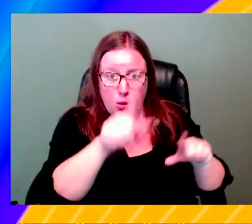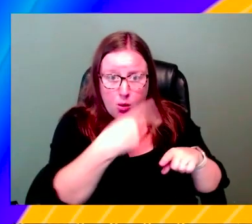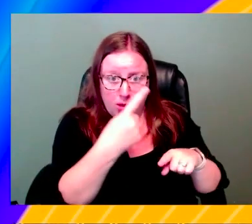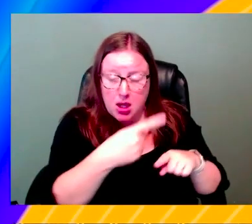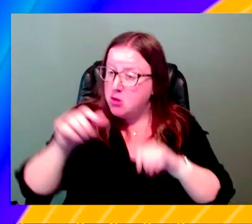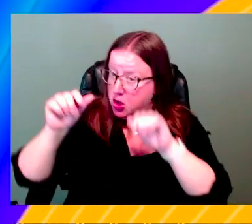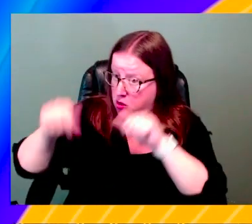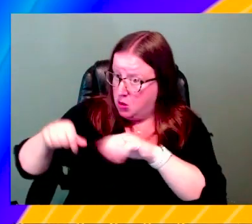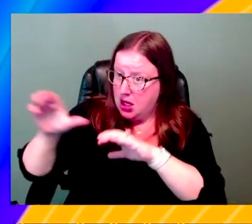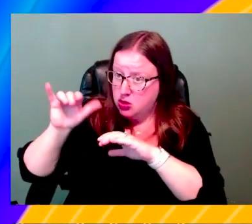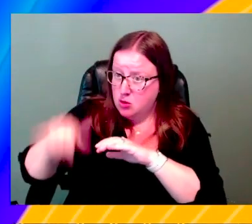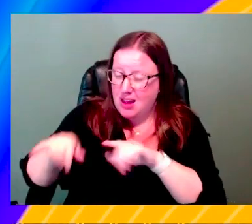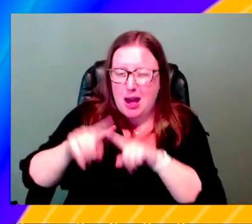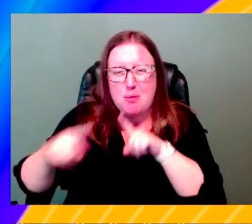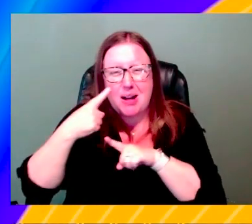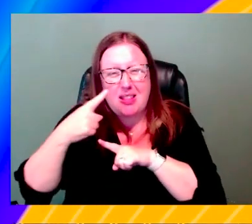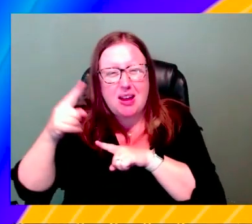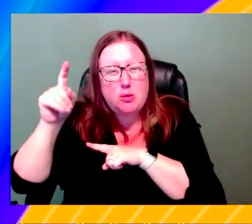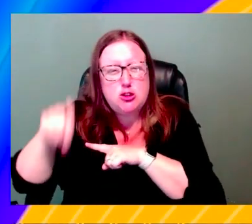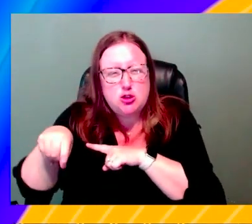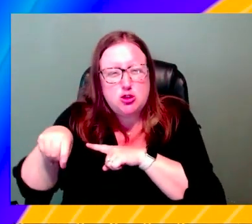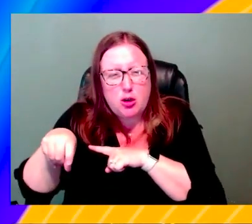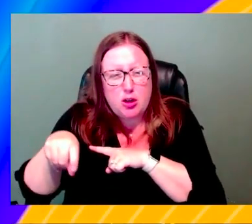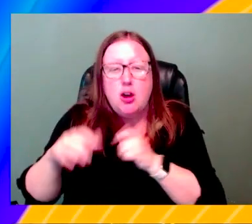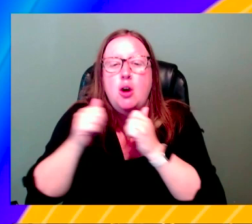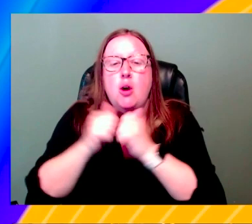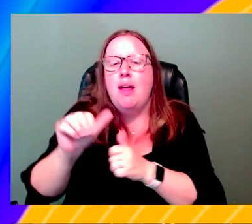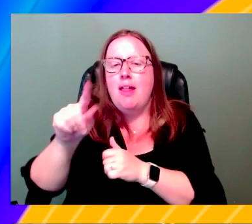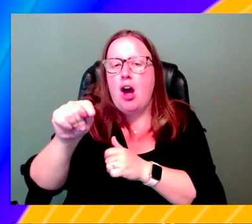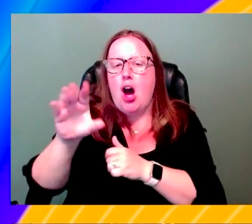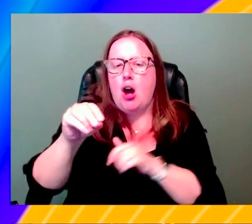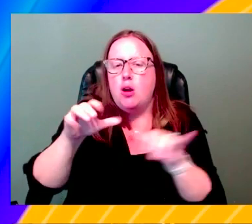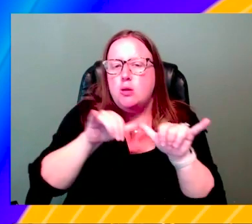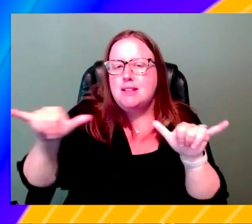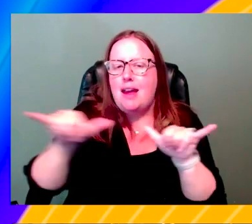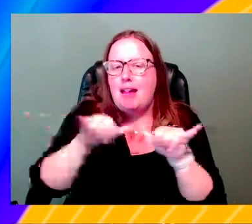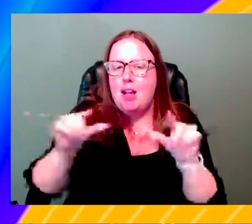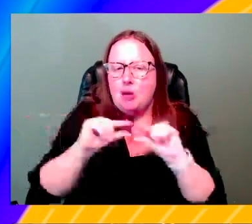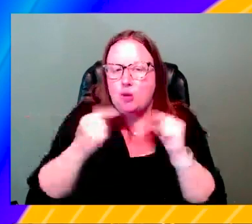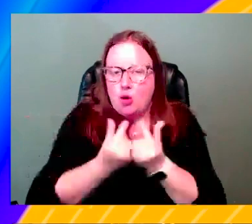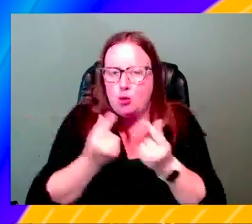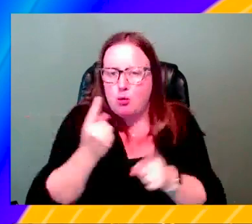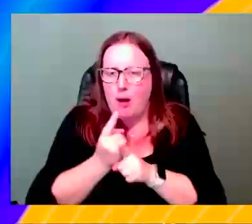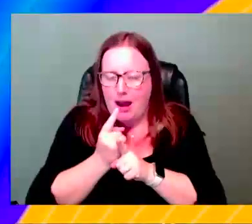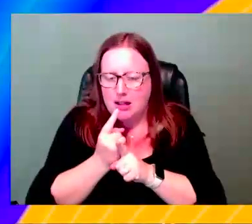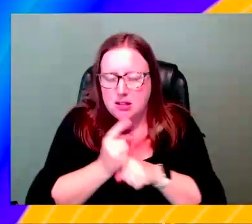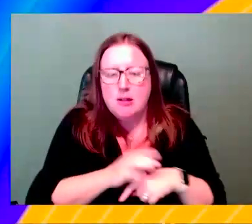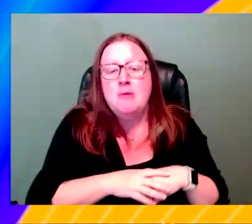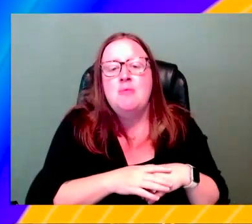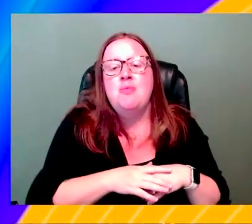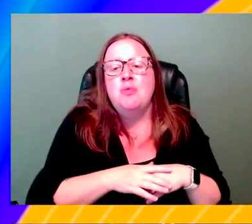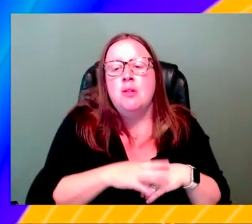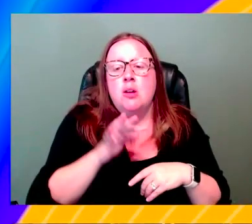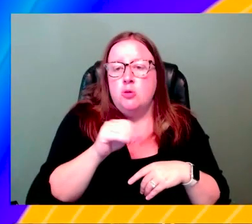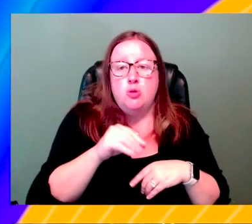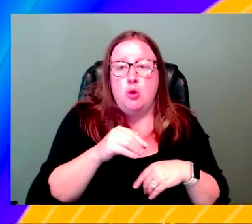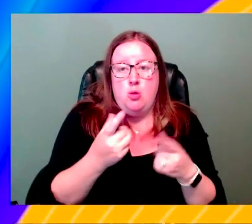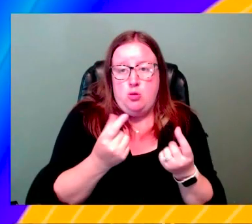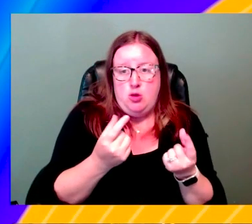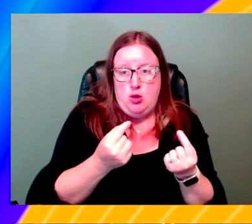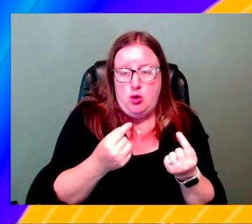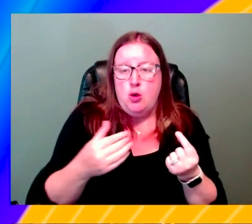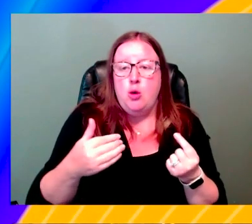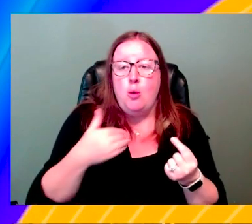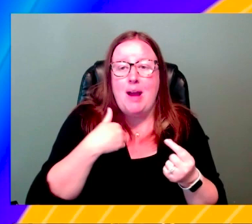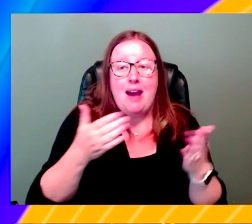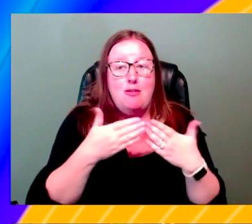that, but I think we should do it with an auto-scaling group. That sounds more efficient. Right? More efficient. Yeah. So what we could do, we've got this little public web